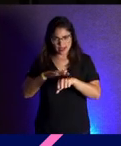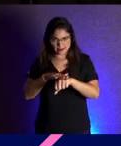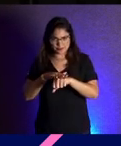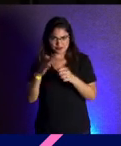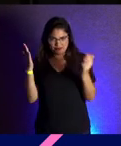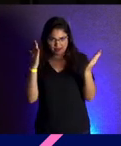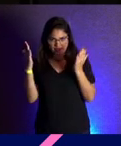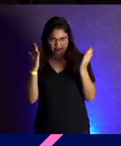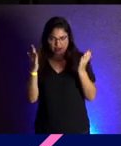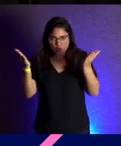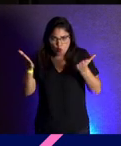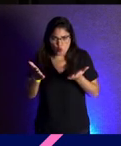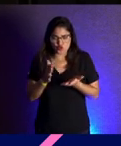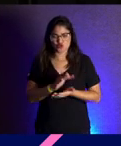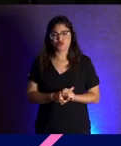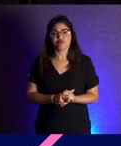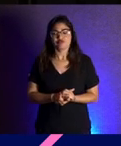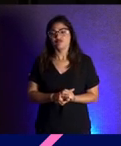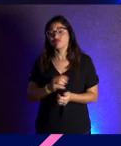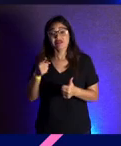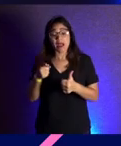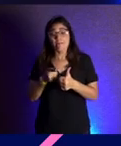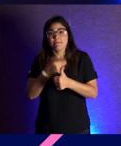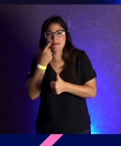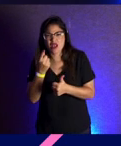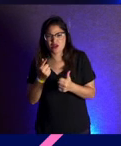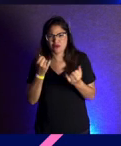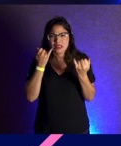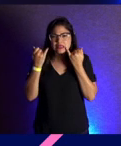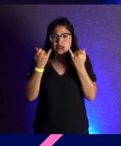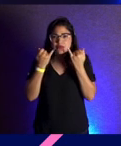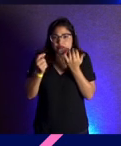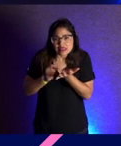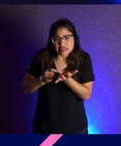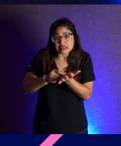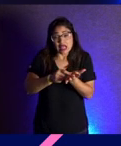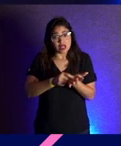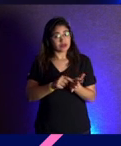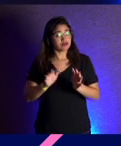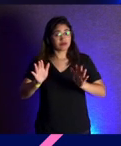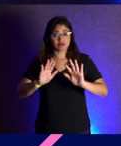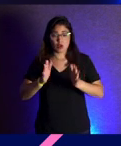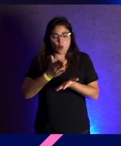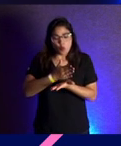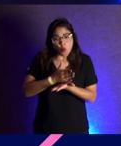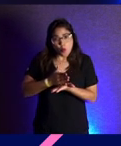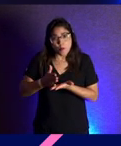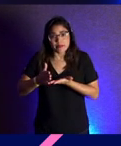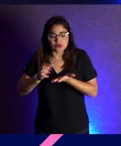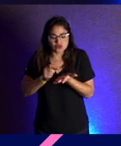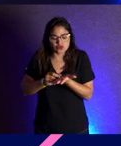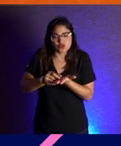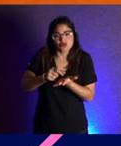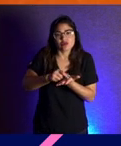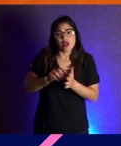with the difference. We start with the difference. And we have many steps before we get to the next step. We have to